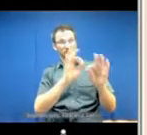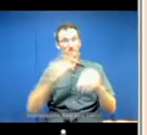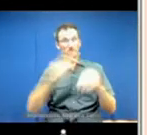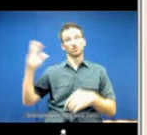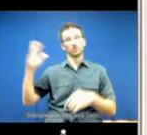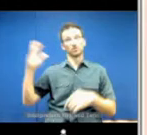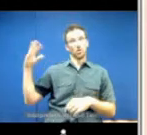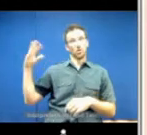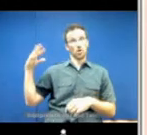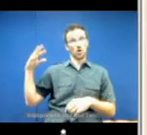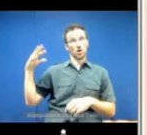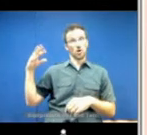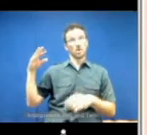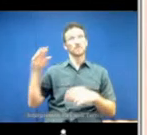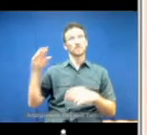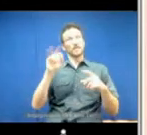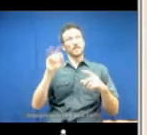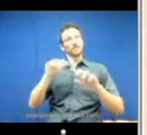accuracy?